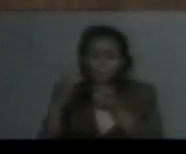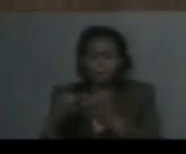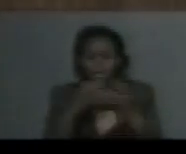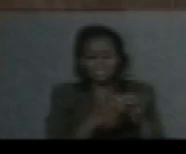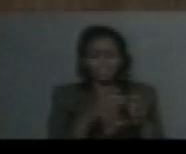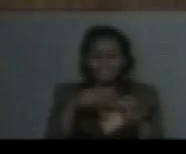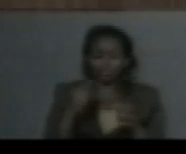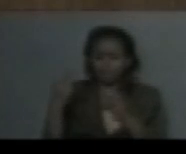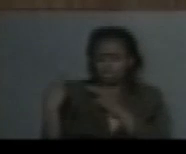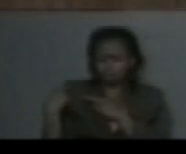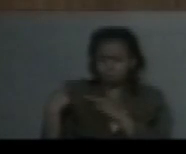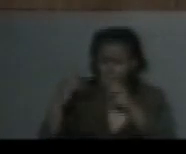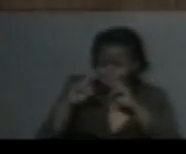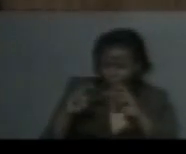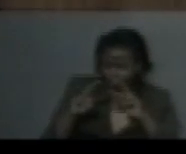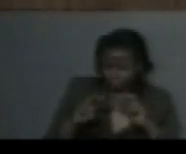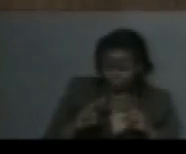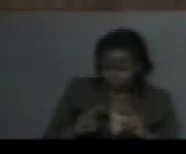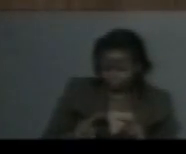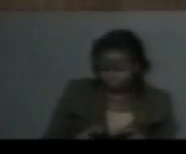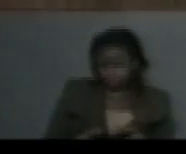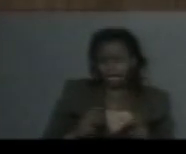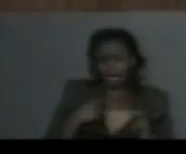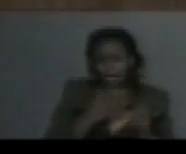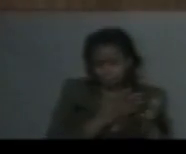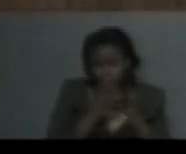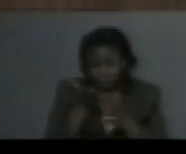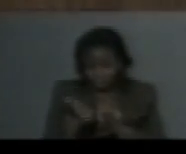them, and submit on them before your lordships.